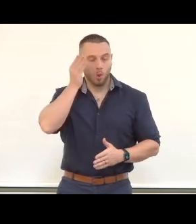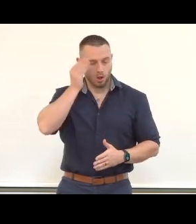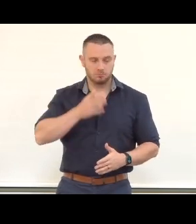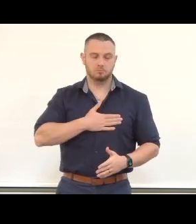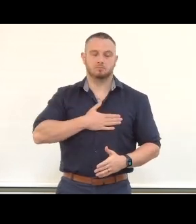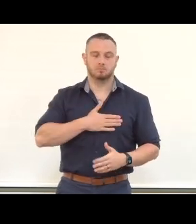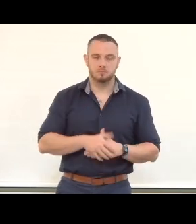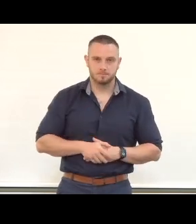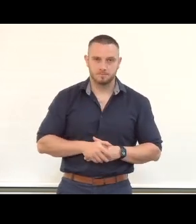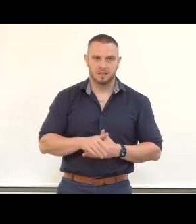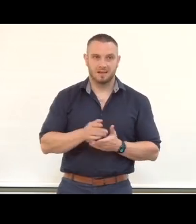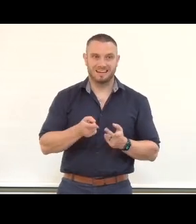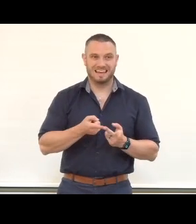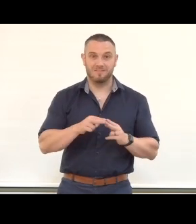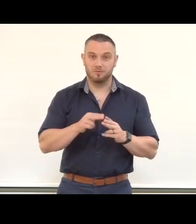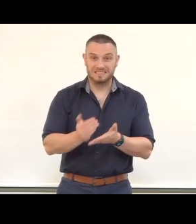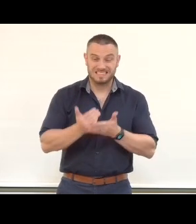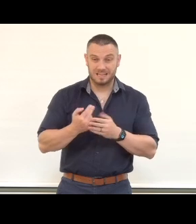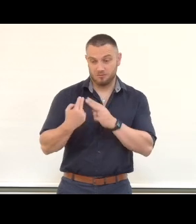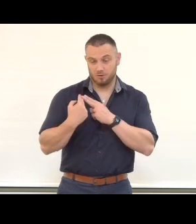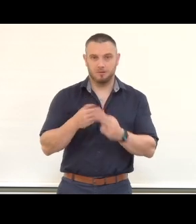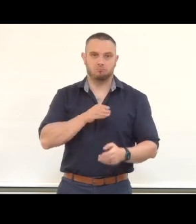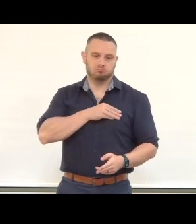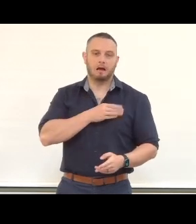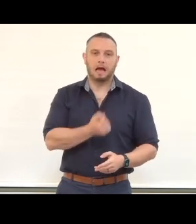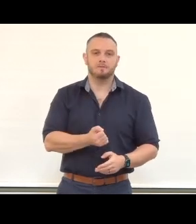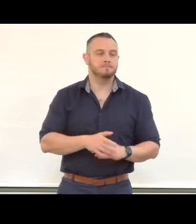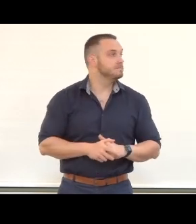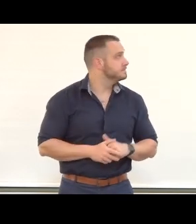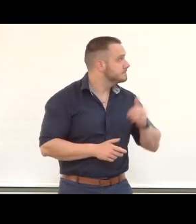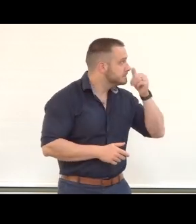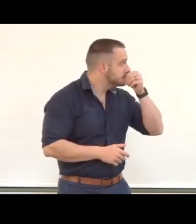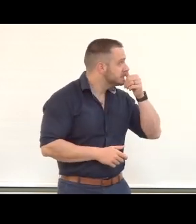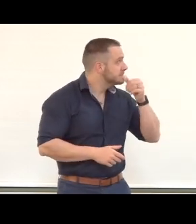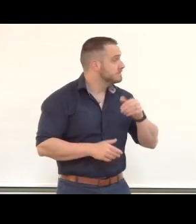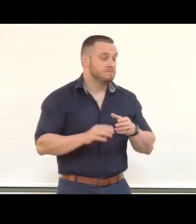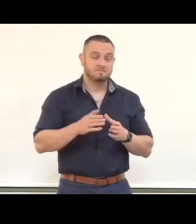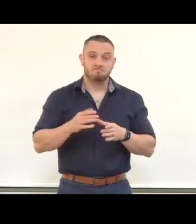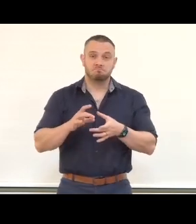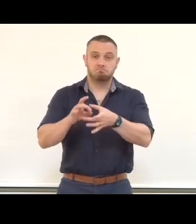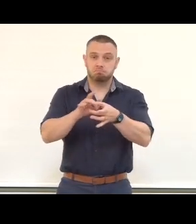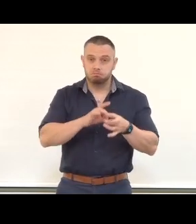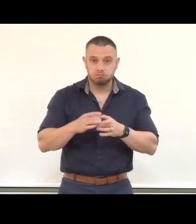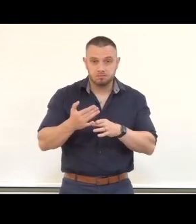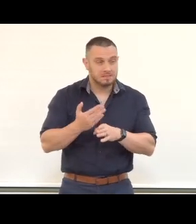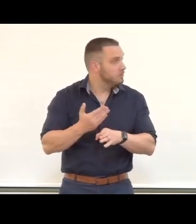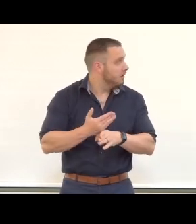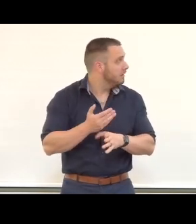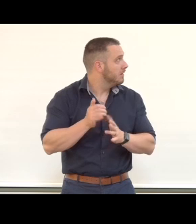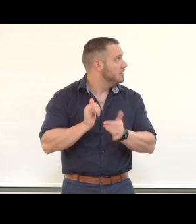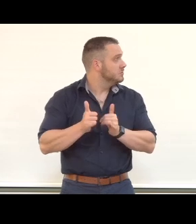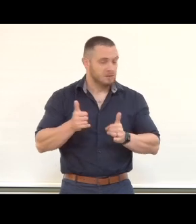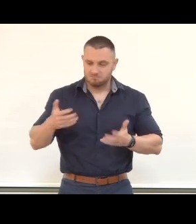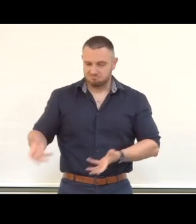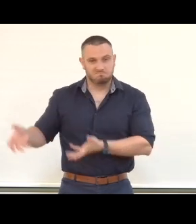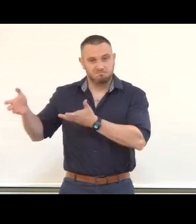we always carry it if we're on safety duty. Teamwork makes the dream work, so sometimes you just gotta